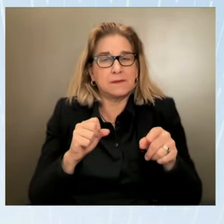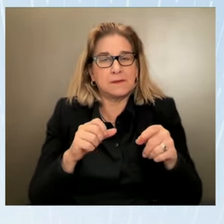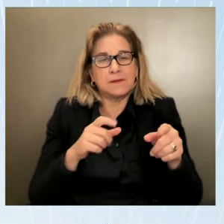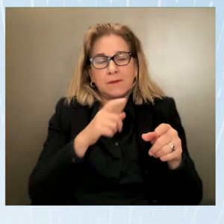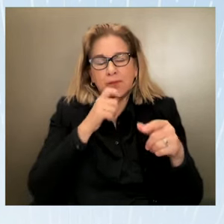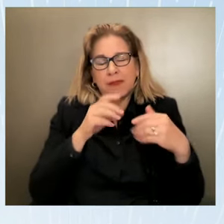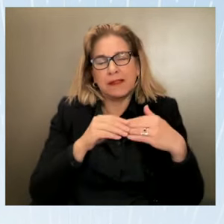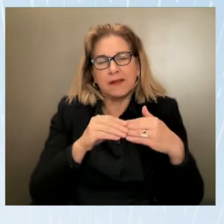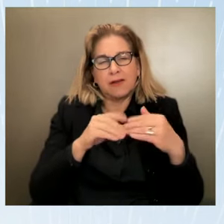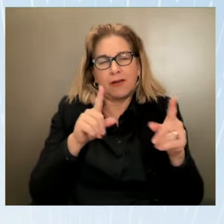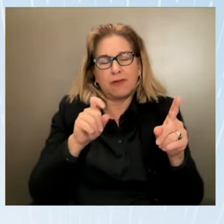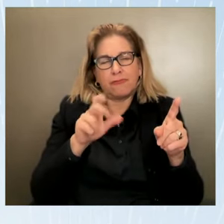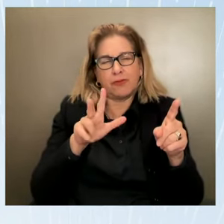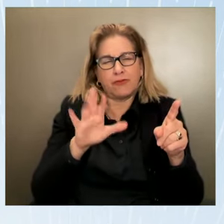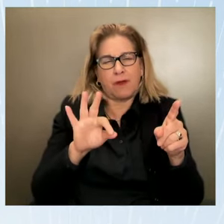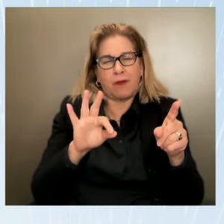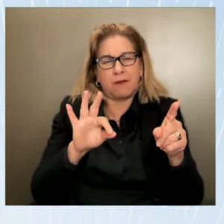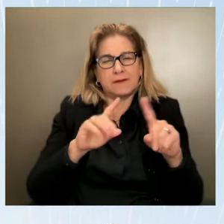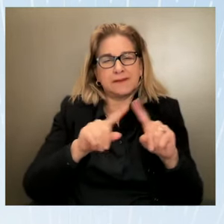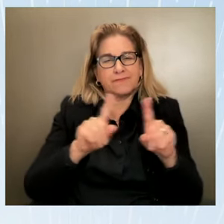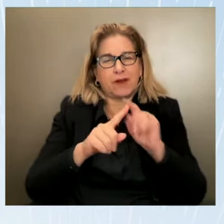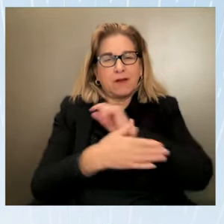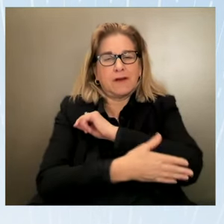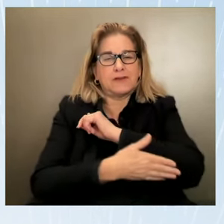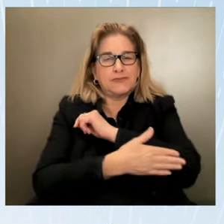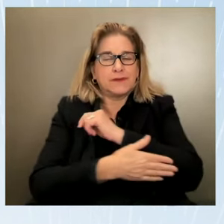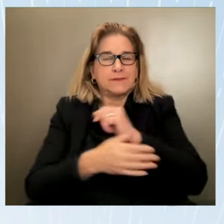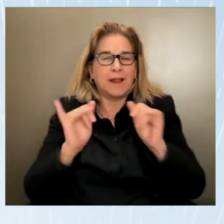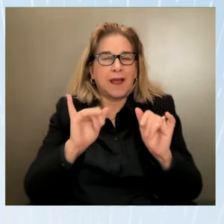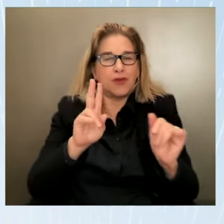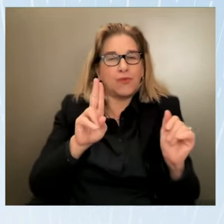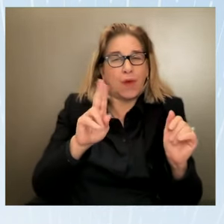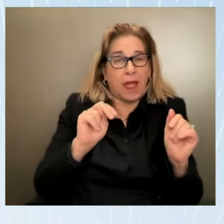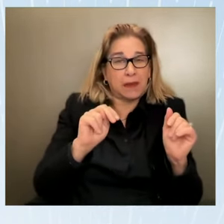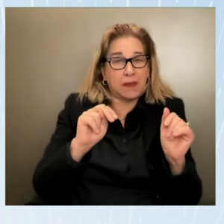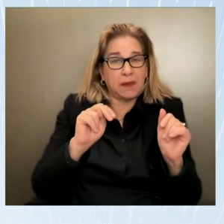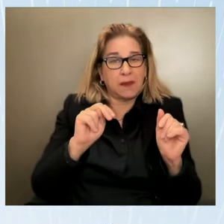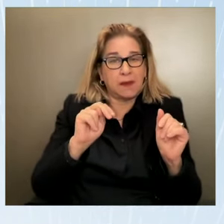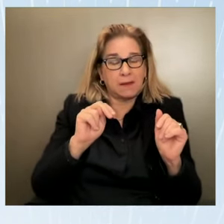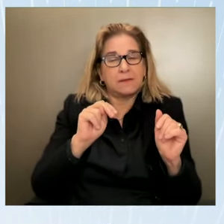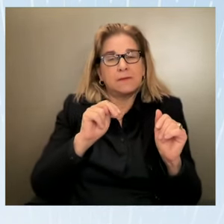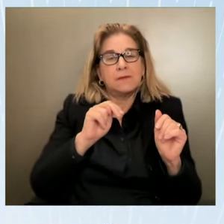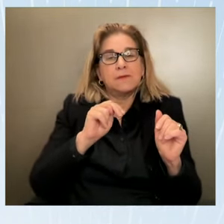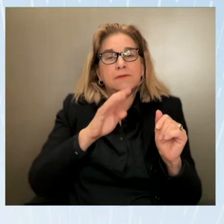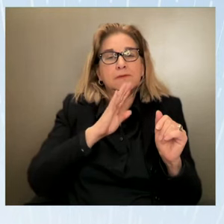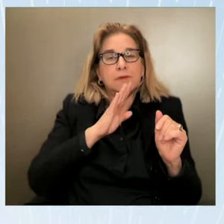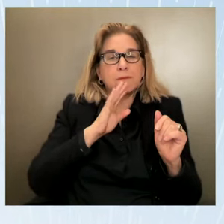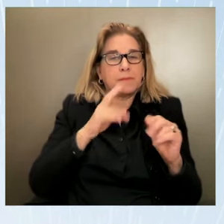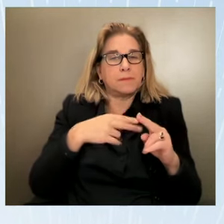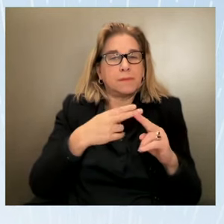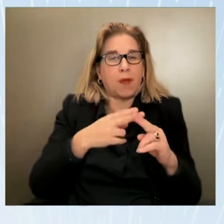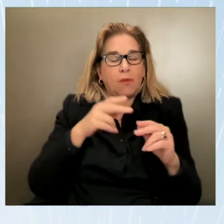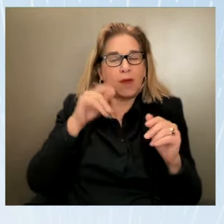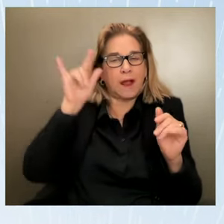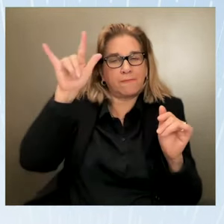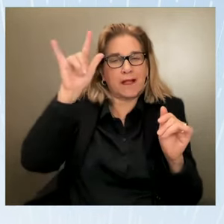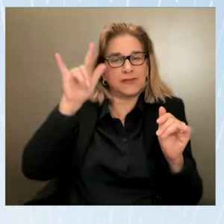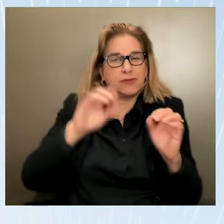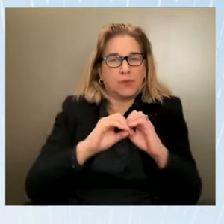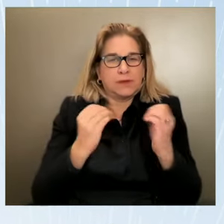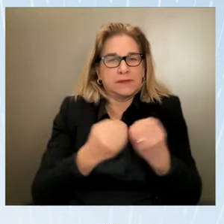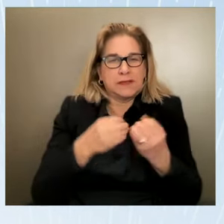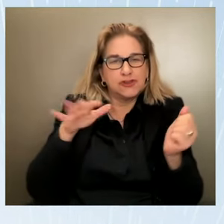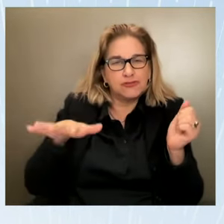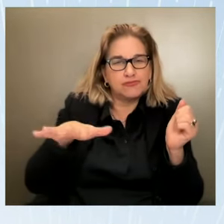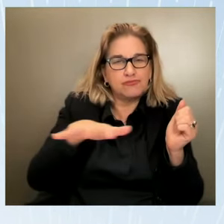Aviation Organization, ICAO, to adopt a resolution urging member states to put that kind of DOT-led